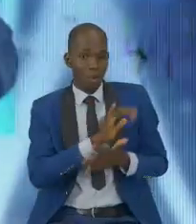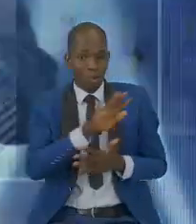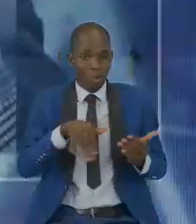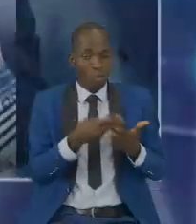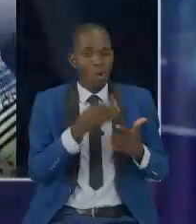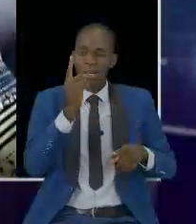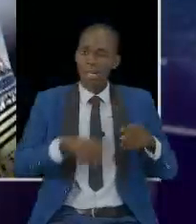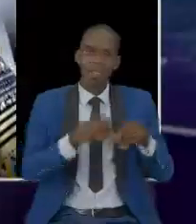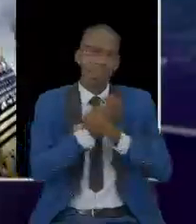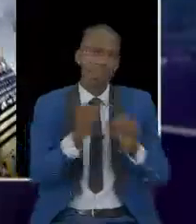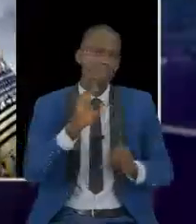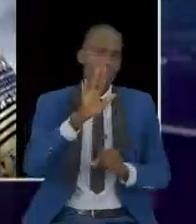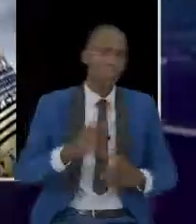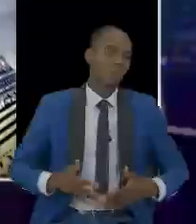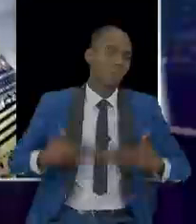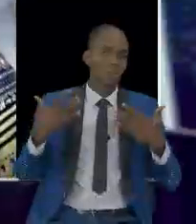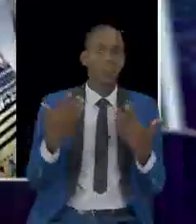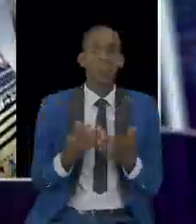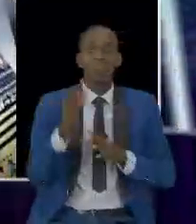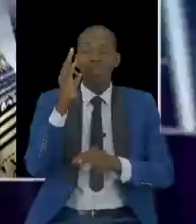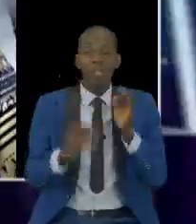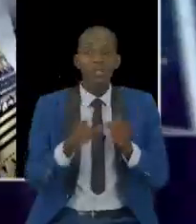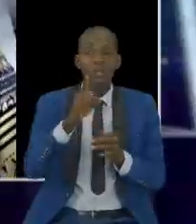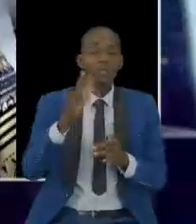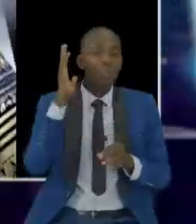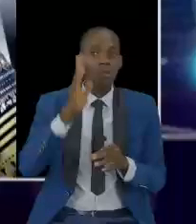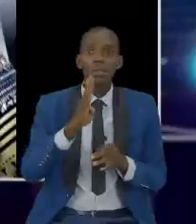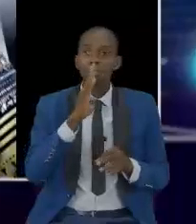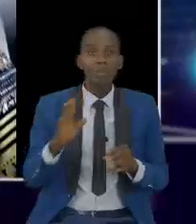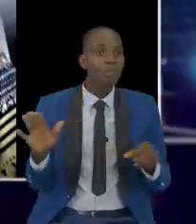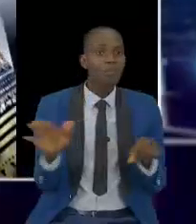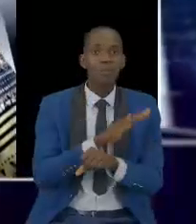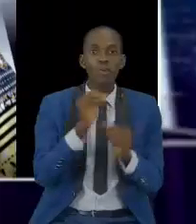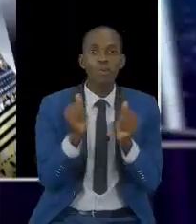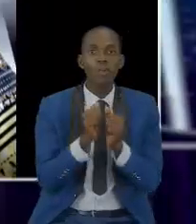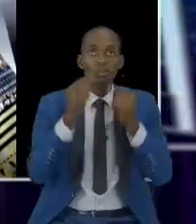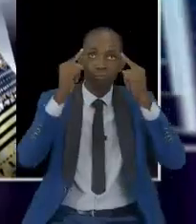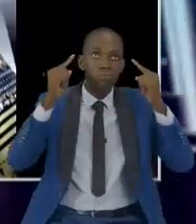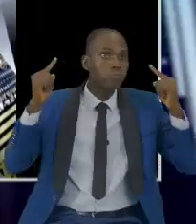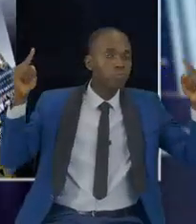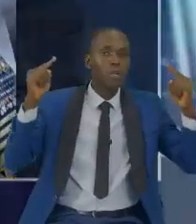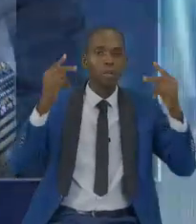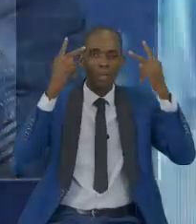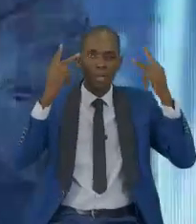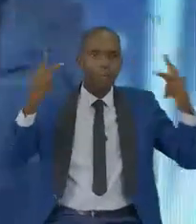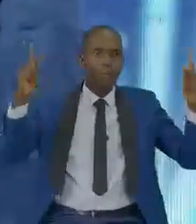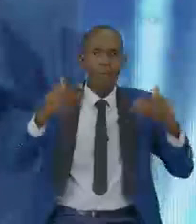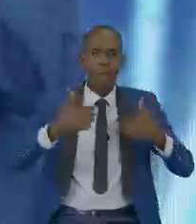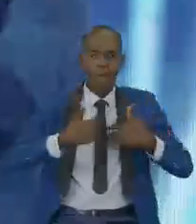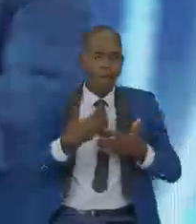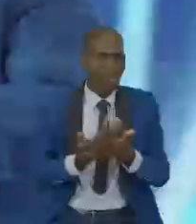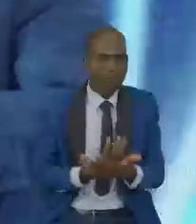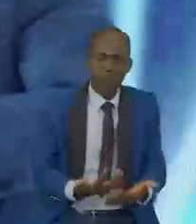free. If you were to be so prosperous that your wealth is greater than